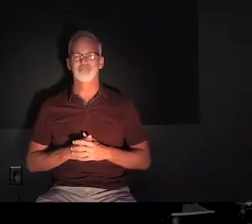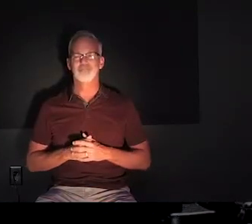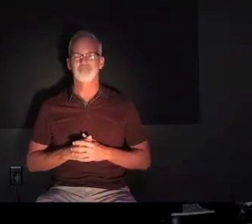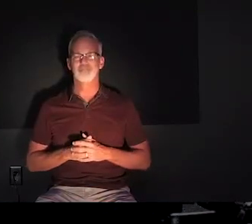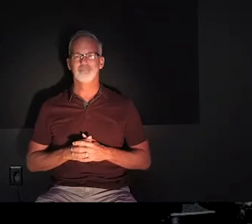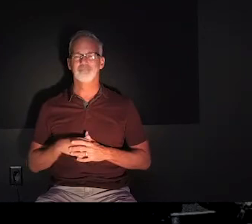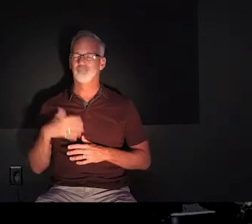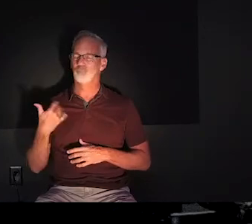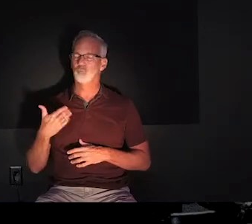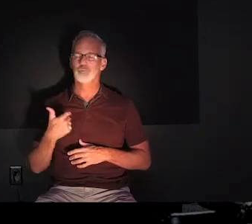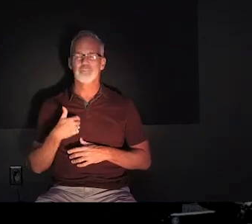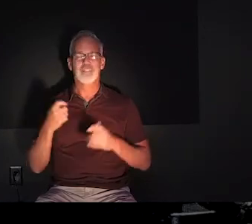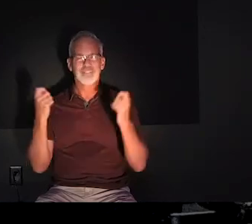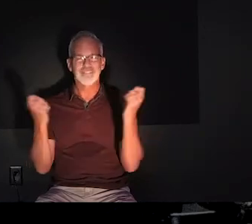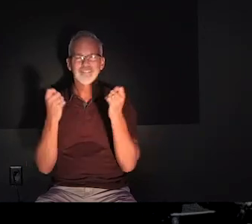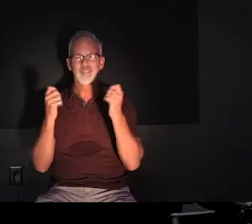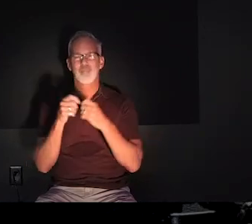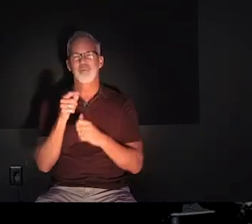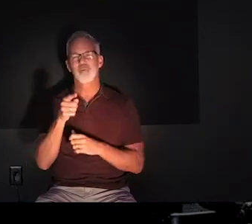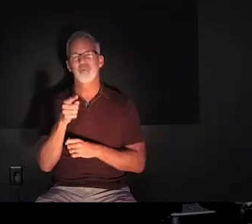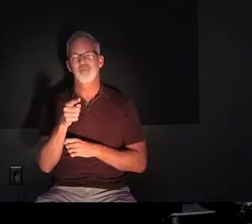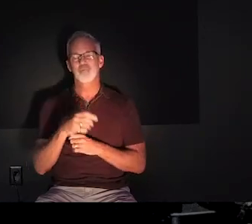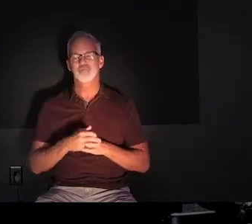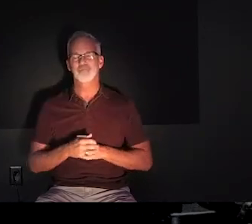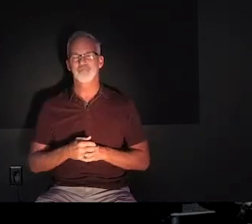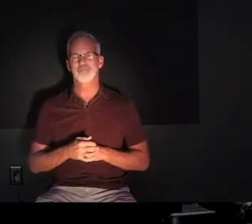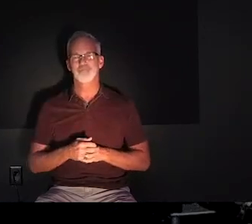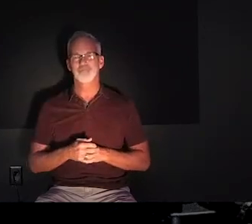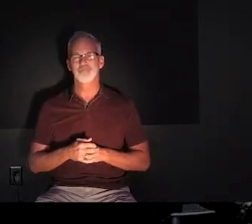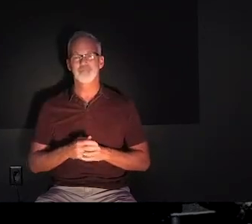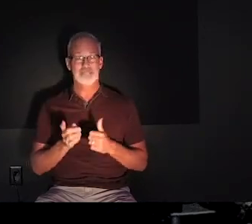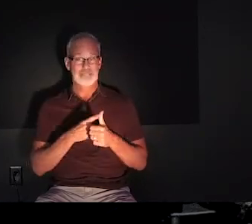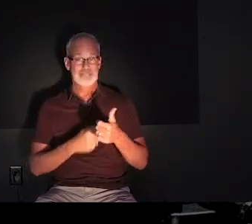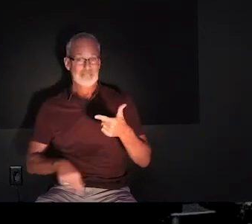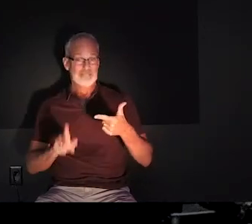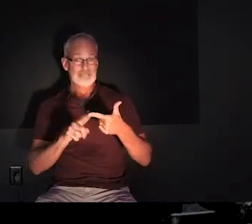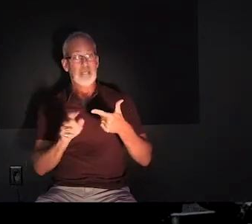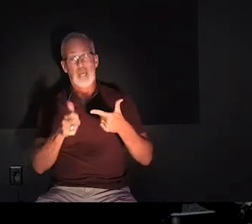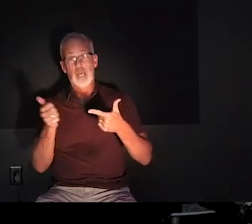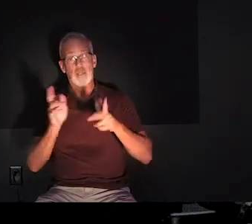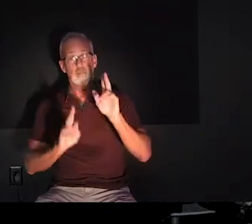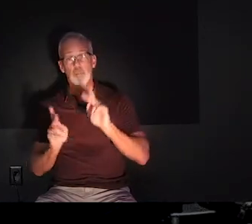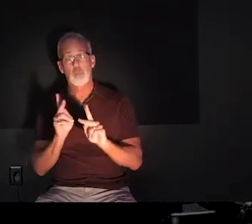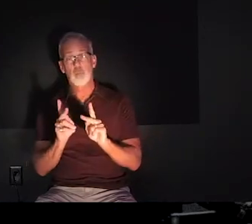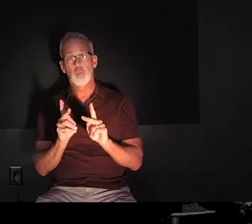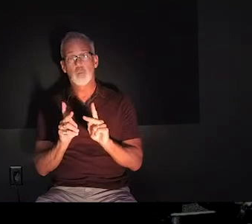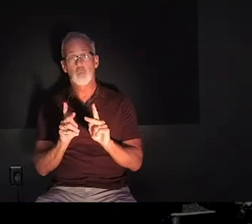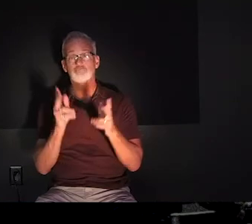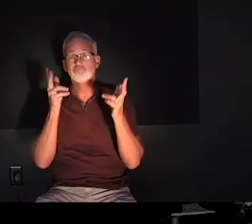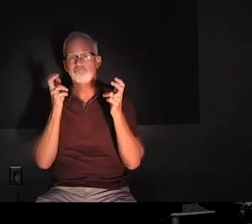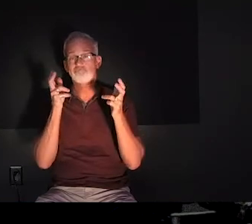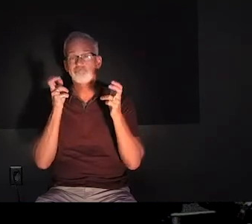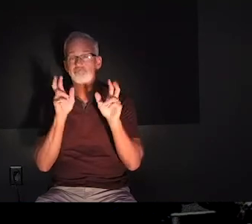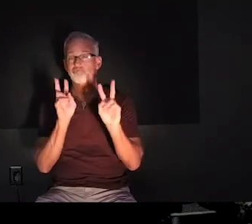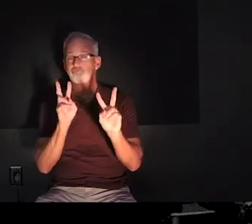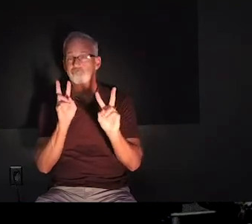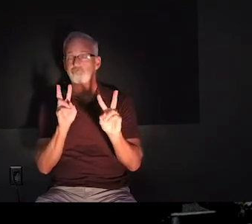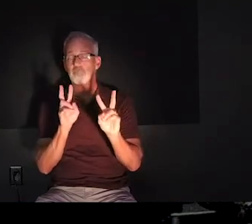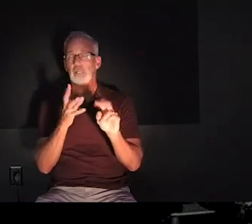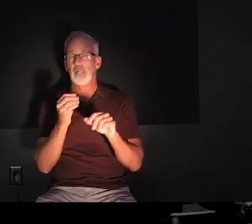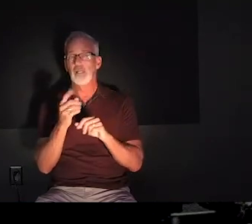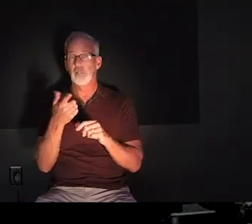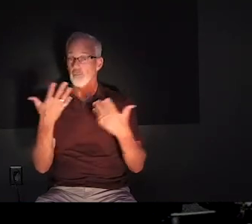Man, I celebrate that with you today. Maybe there's many of you, as you're listening, you're watching,